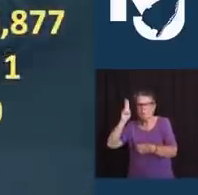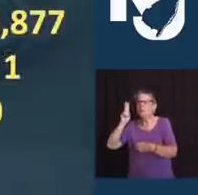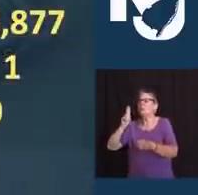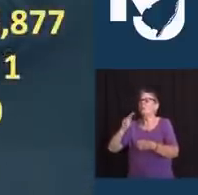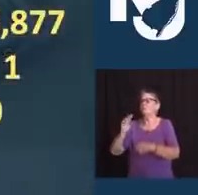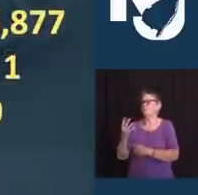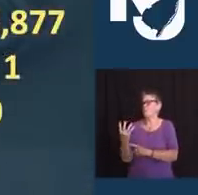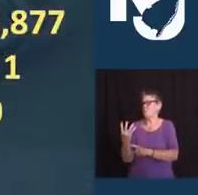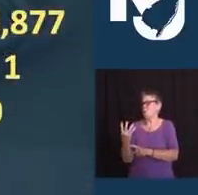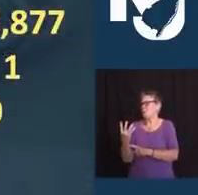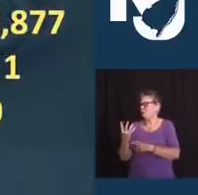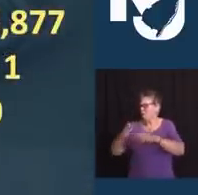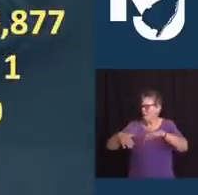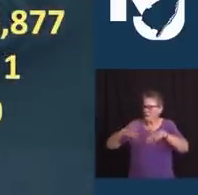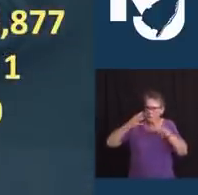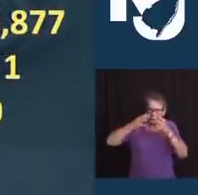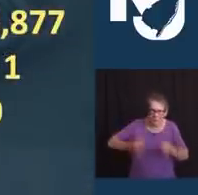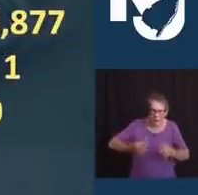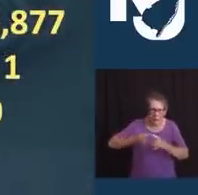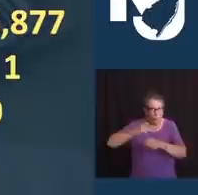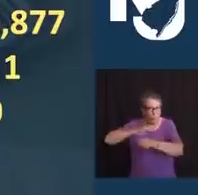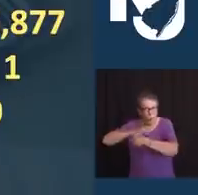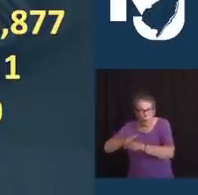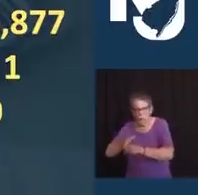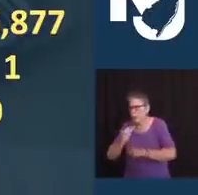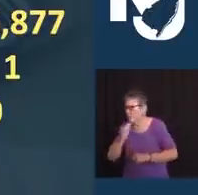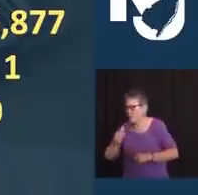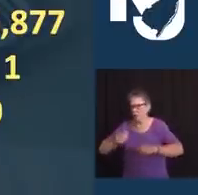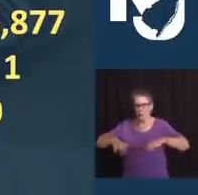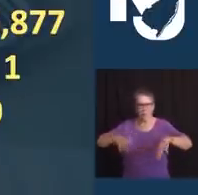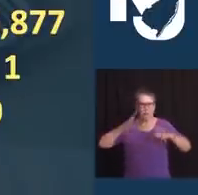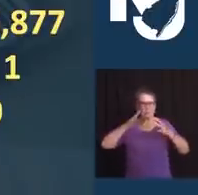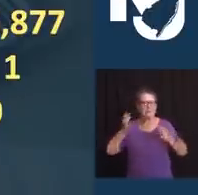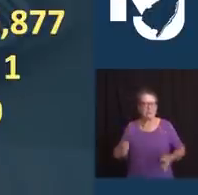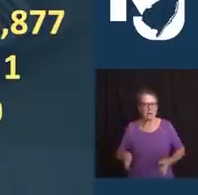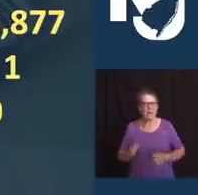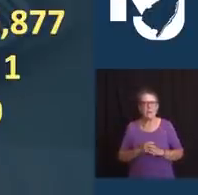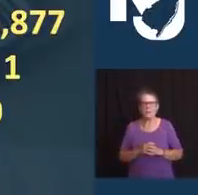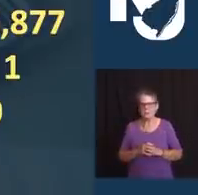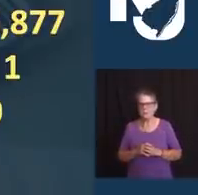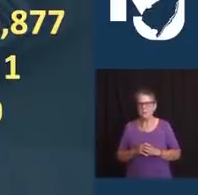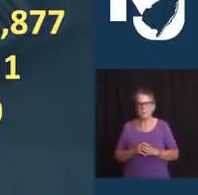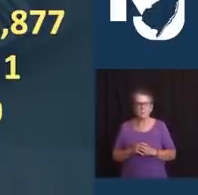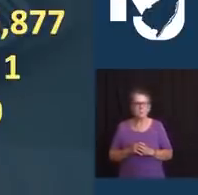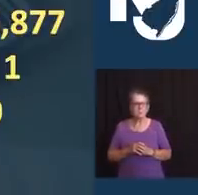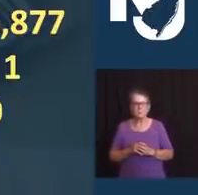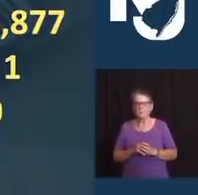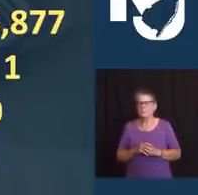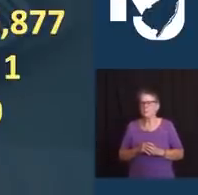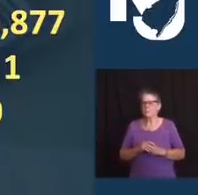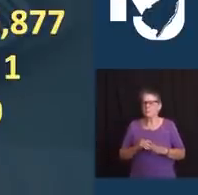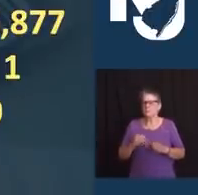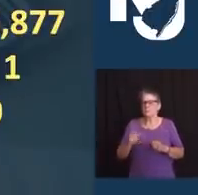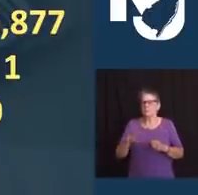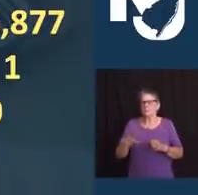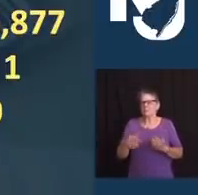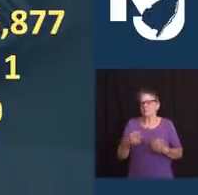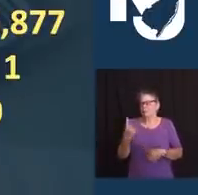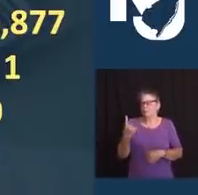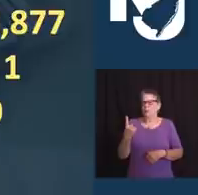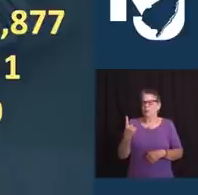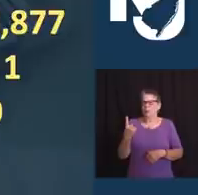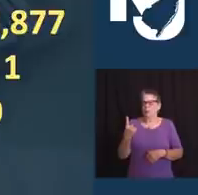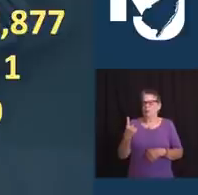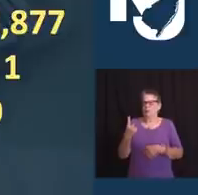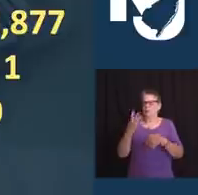And today we're adding one other confirmed COVID-related death to our statewide total. Over the past 7 days since our